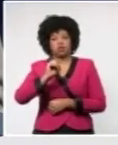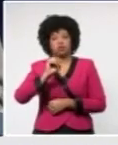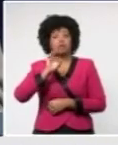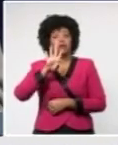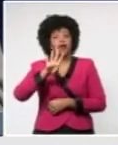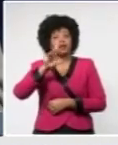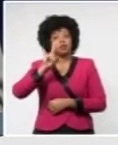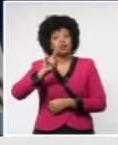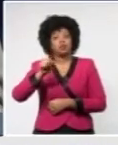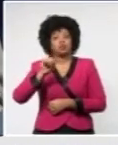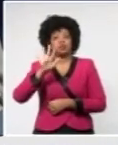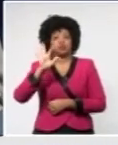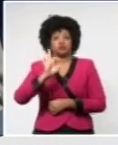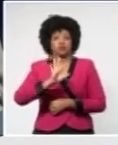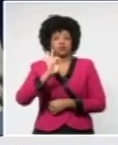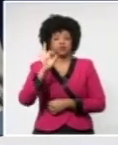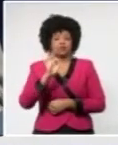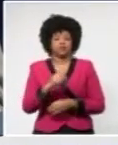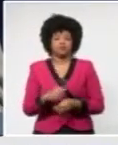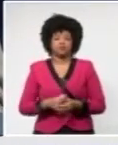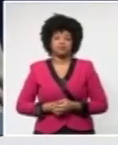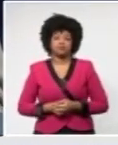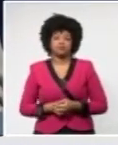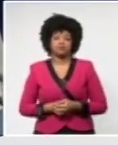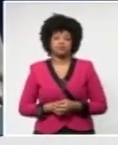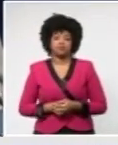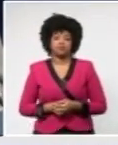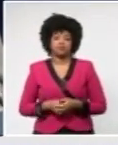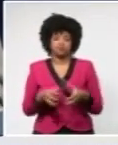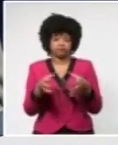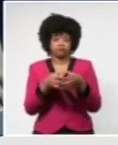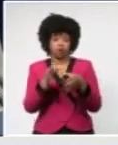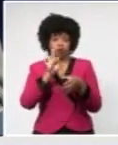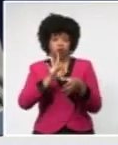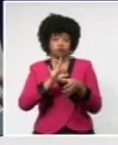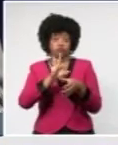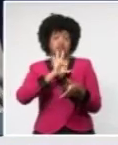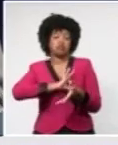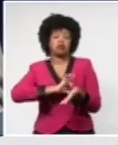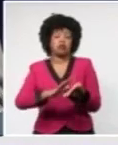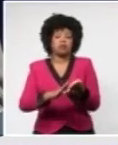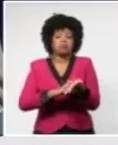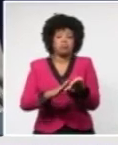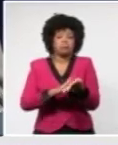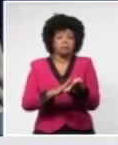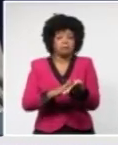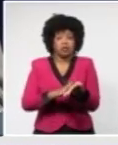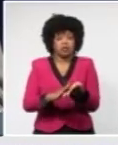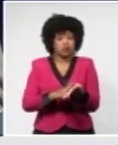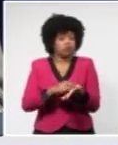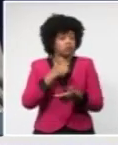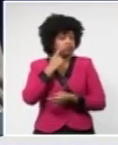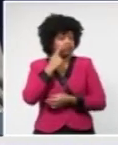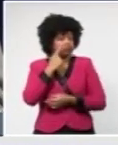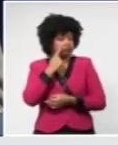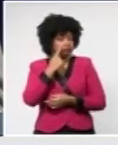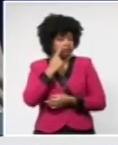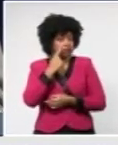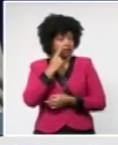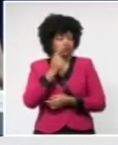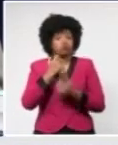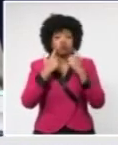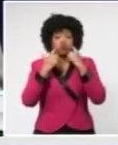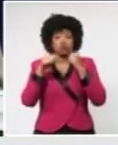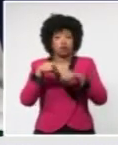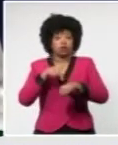The 8 cases were asymptomatic at the moment of the diagnosis. Notice this trend in the behavior of